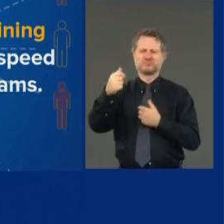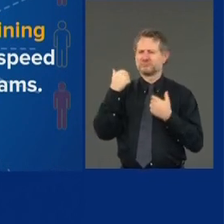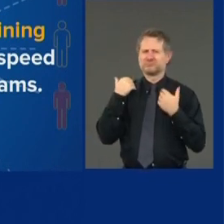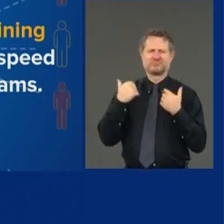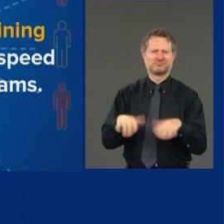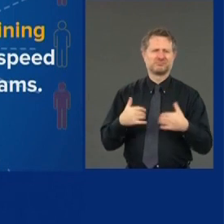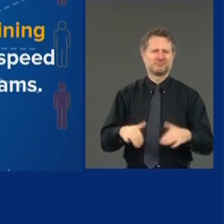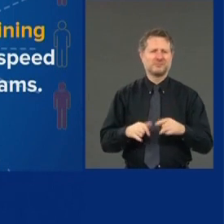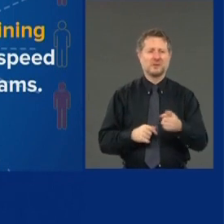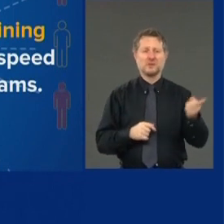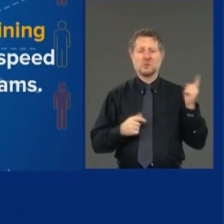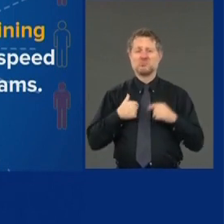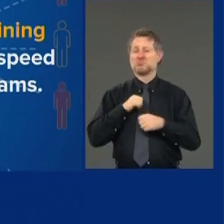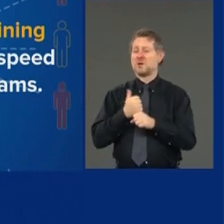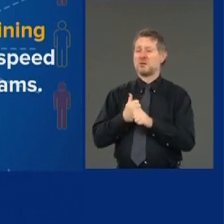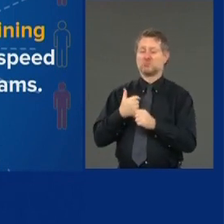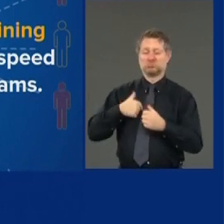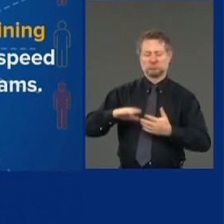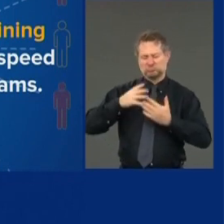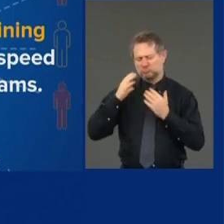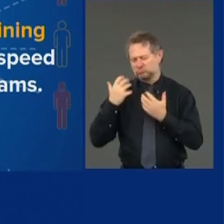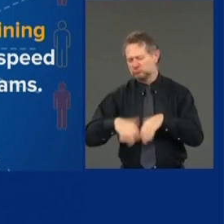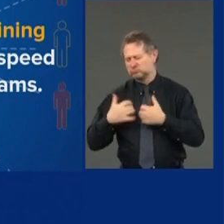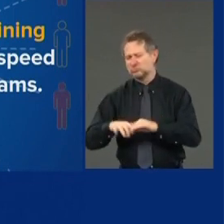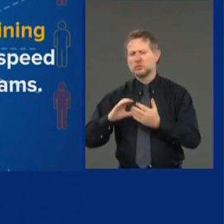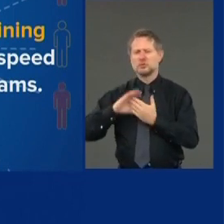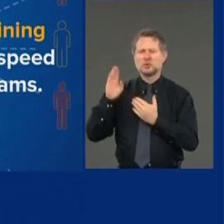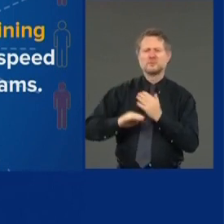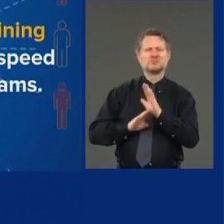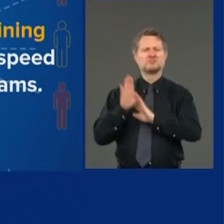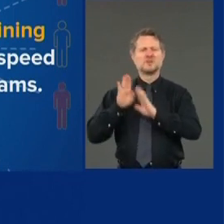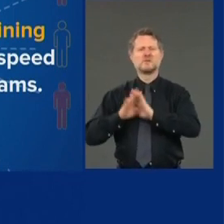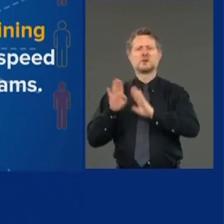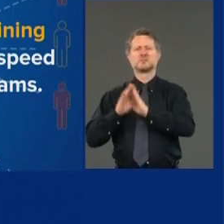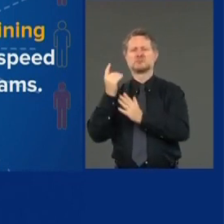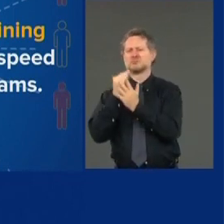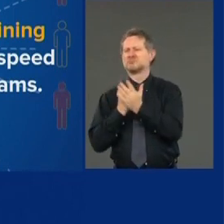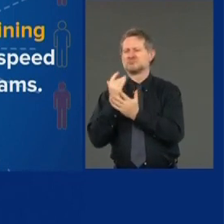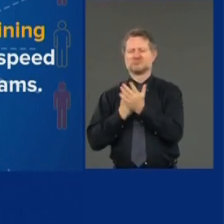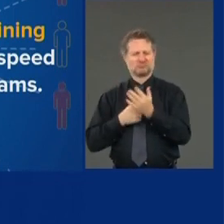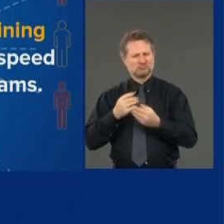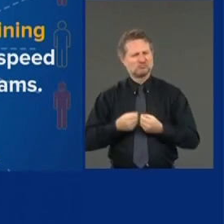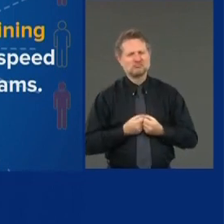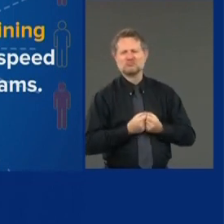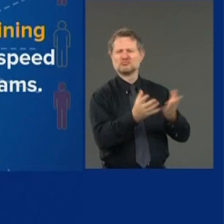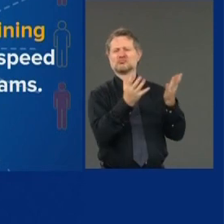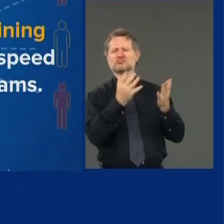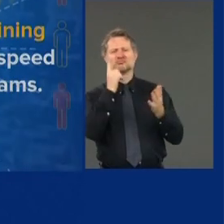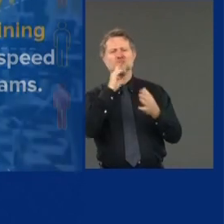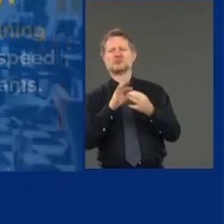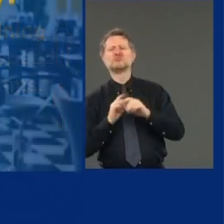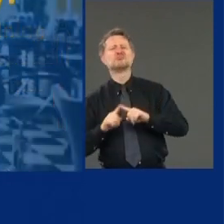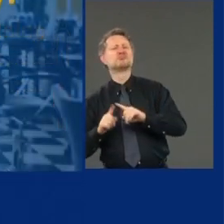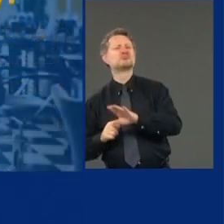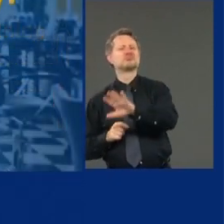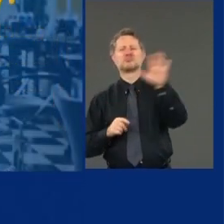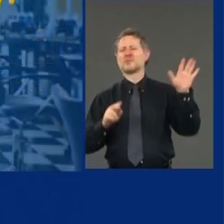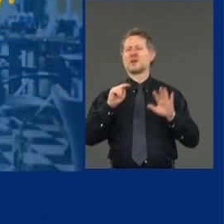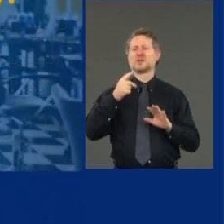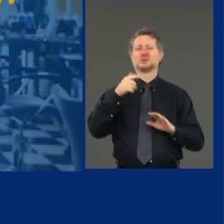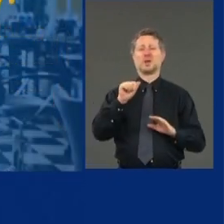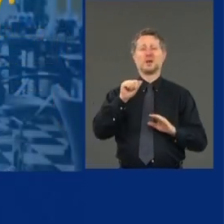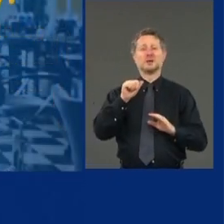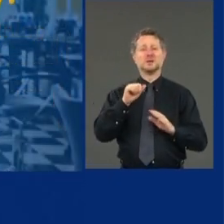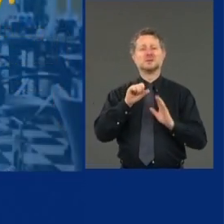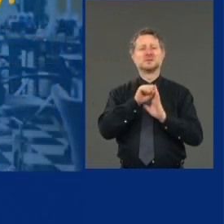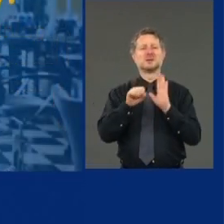advanced curriculum and training and protocols. So we're going to work with the NGA and make that available to any state that wants to